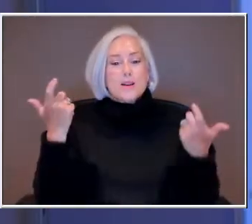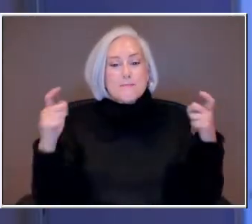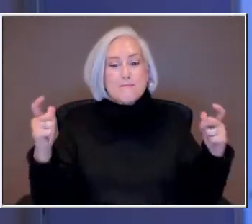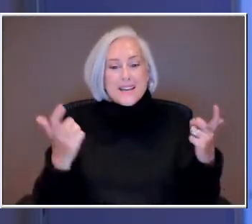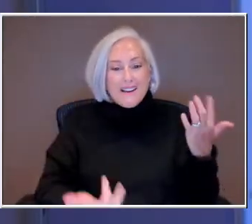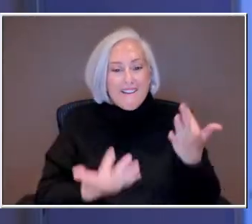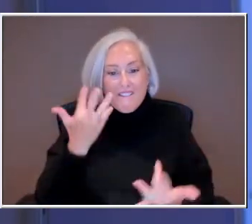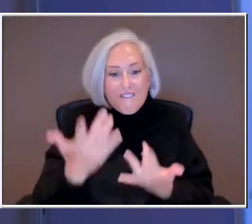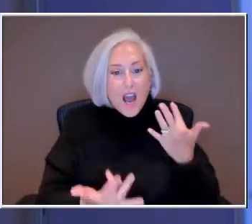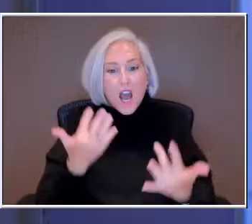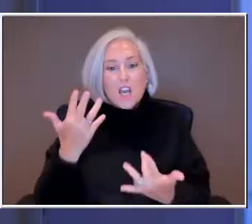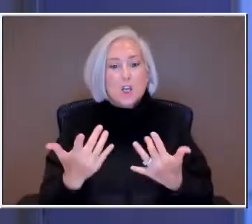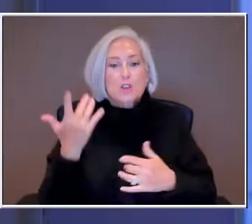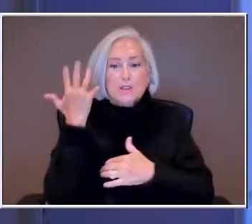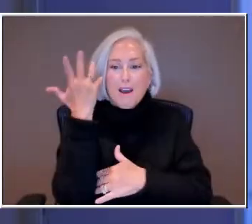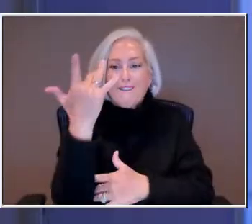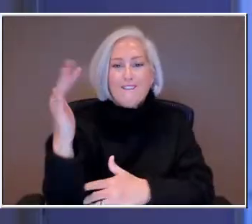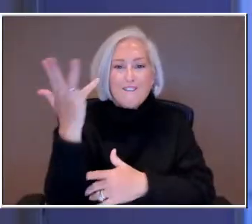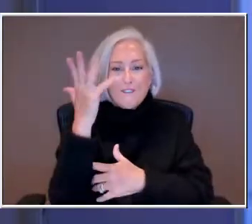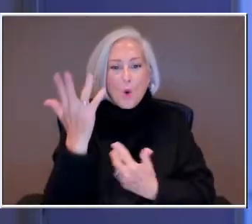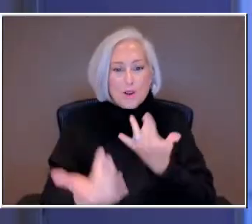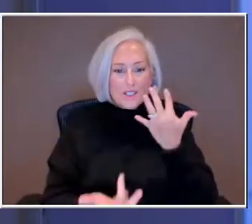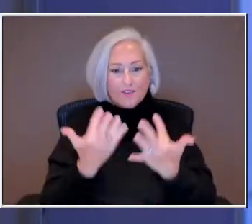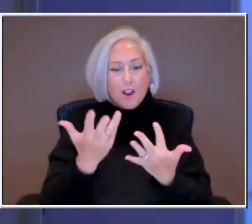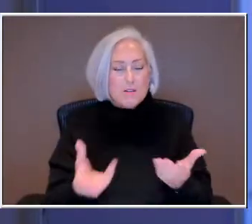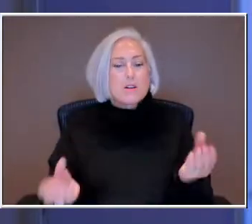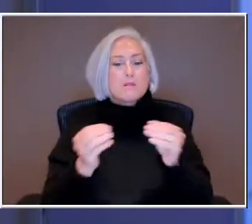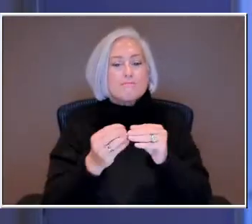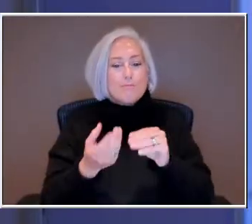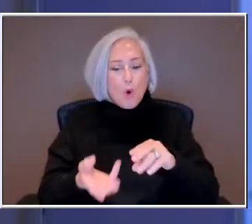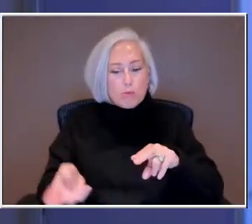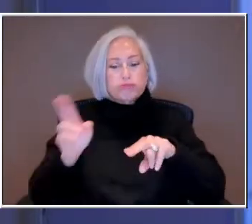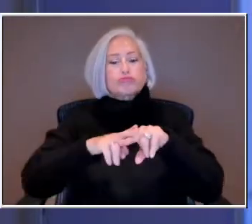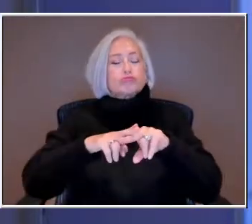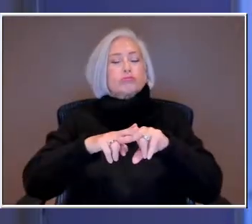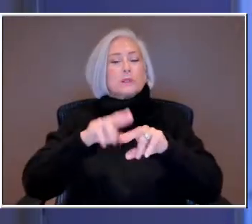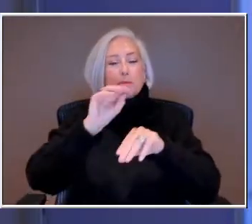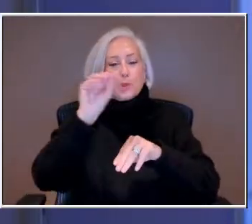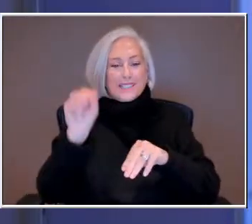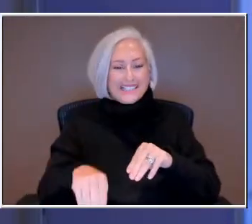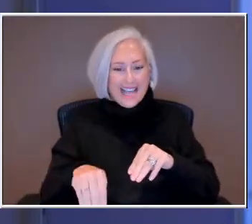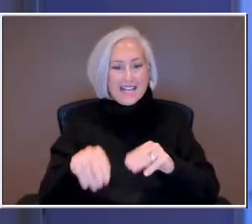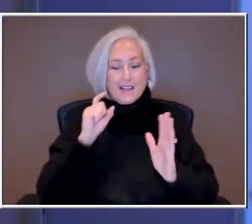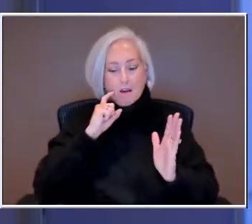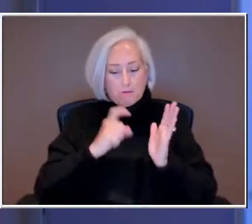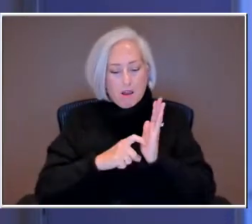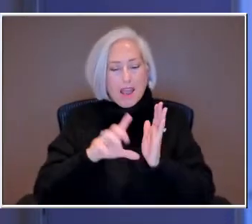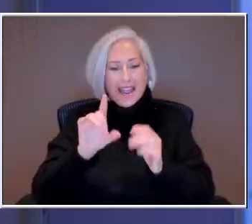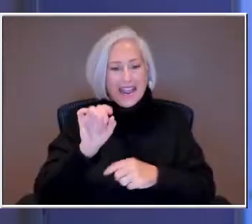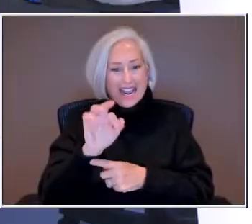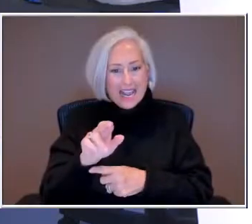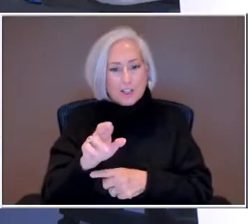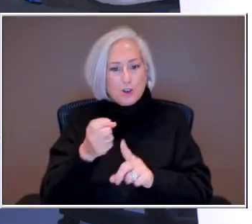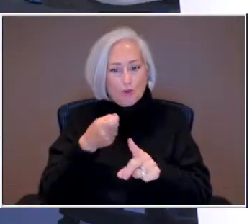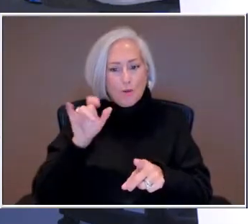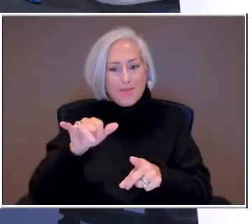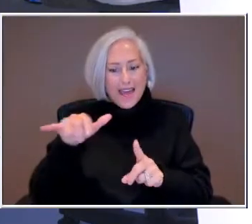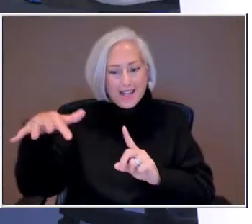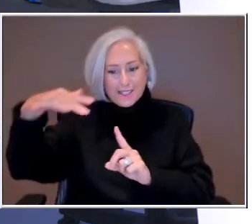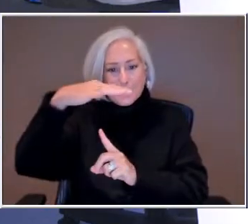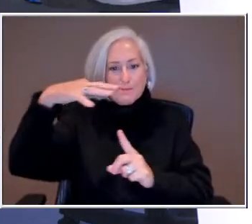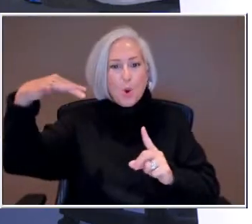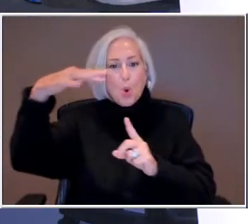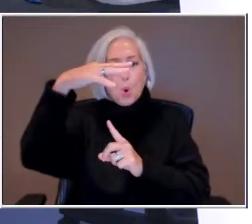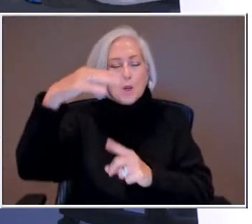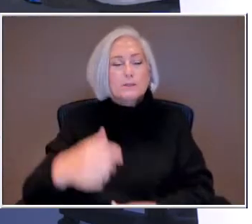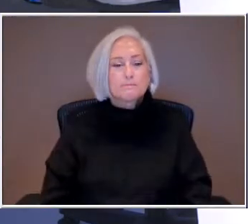like that, there are increased rates of cancer detection in folks, who've even had exposure to that kind of smoke. So, Jenny,